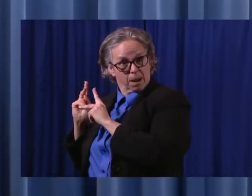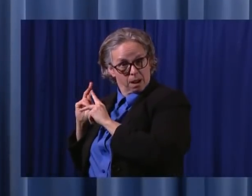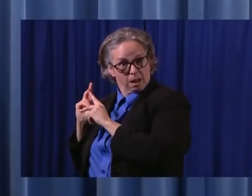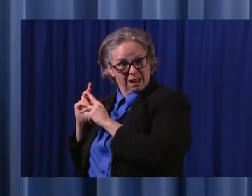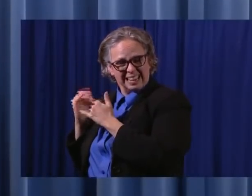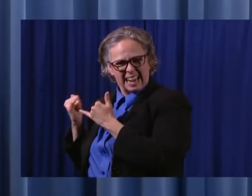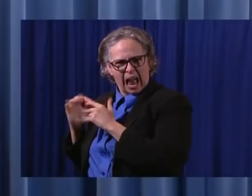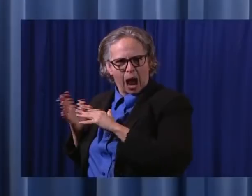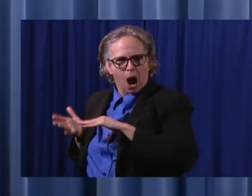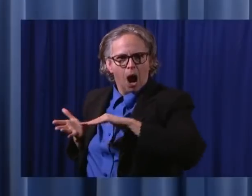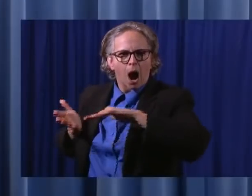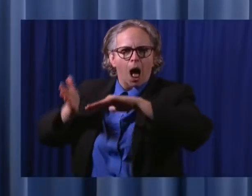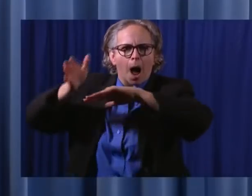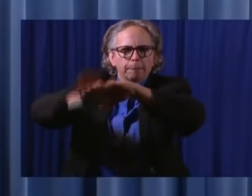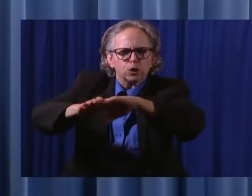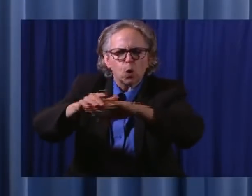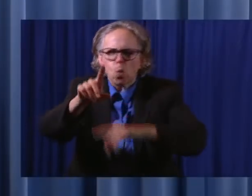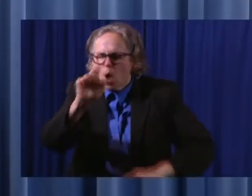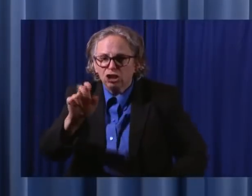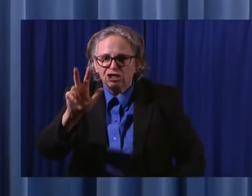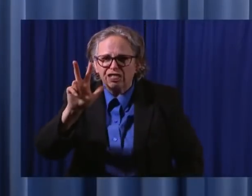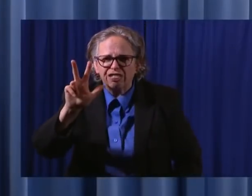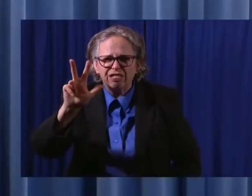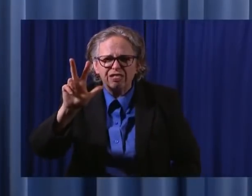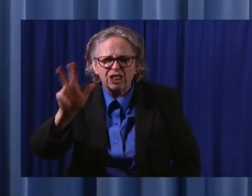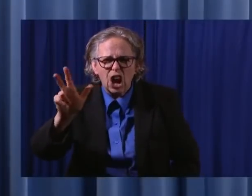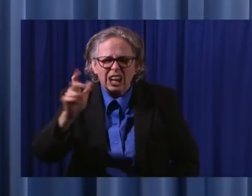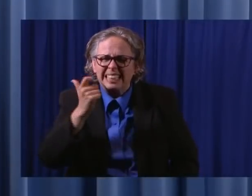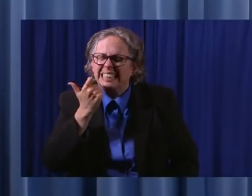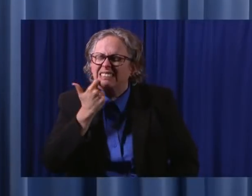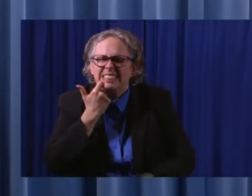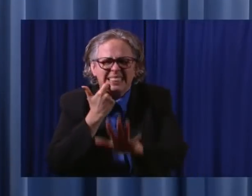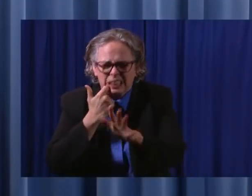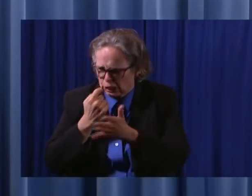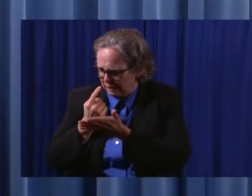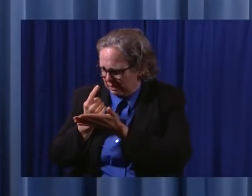weekend. Very, very concerning.